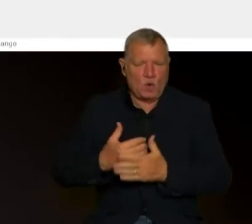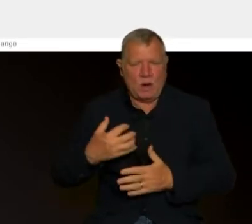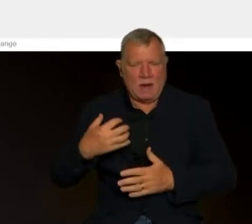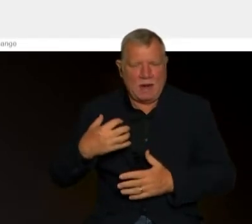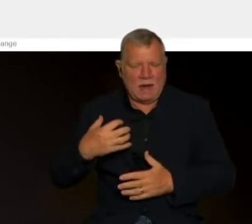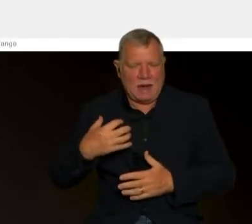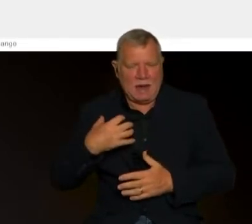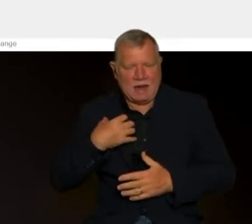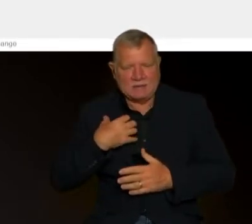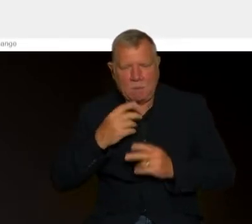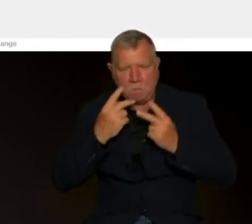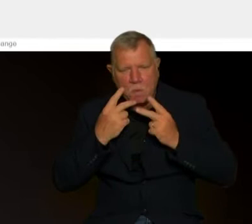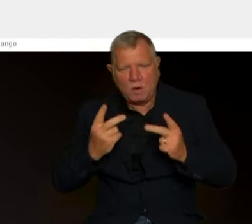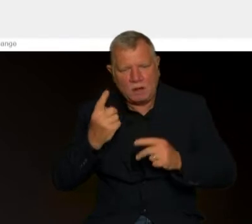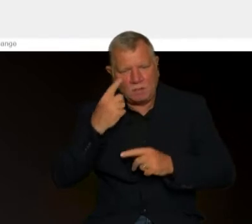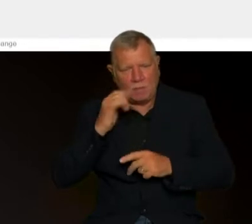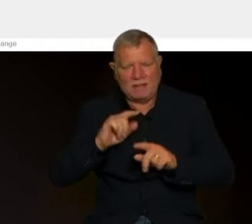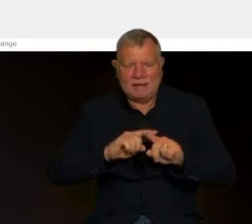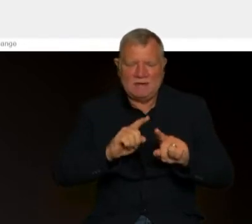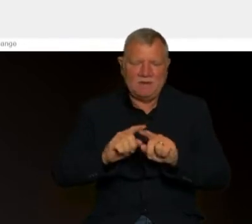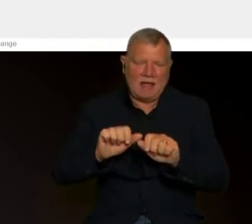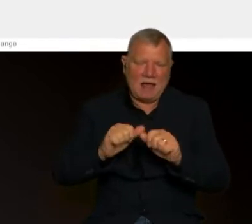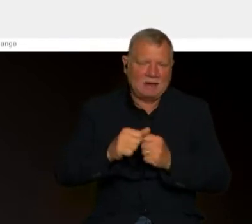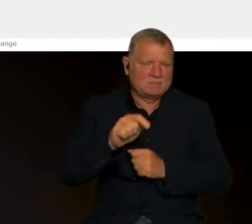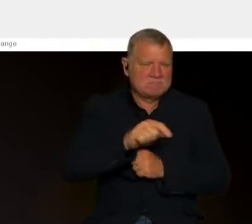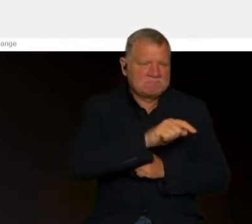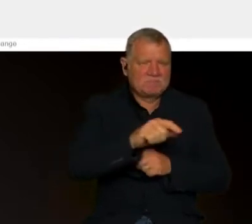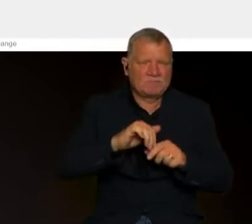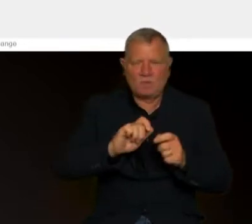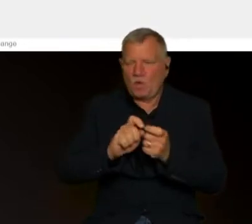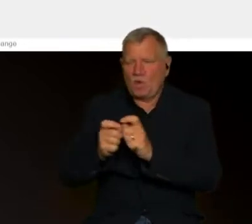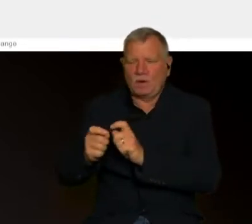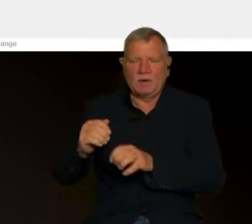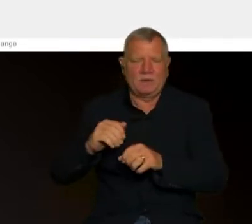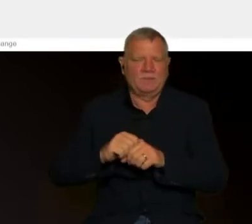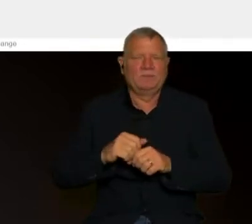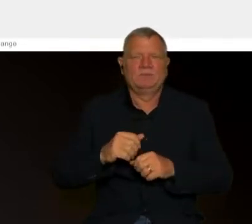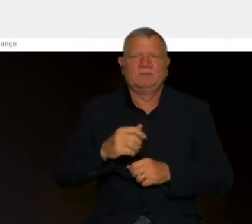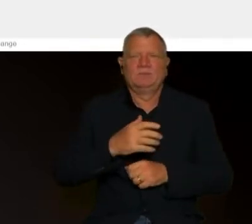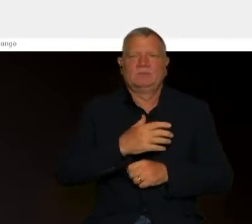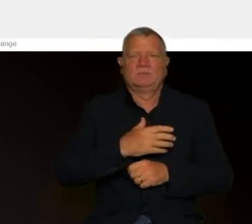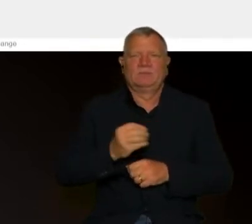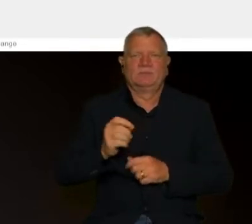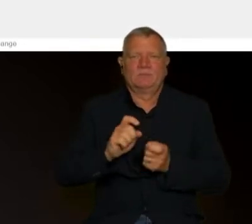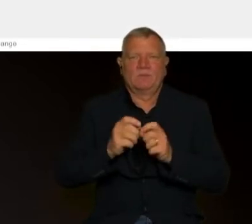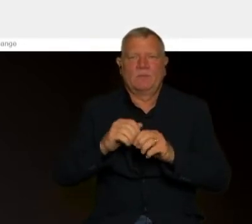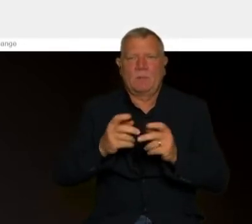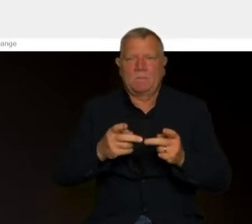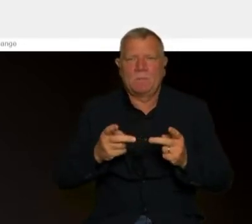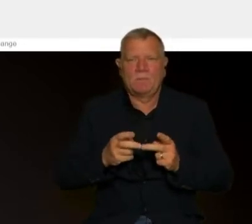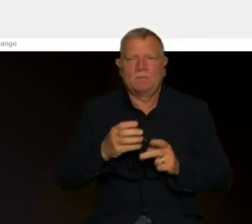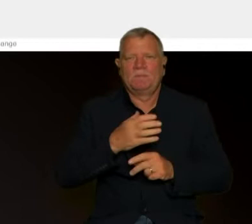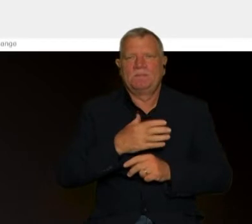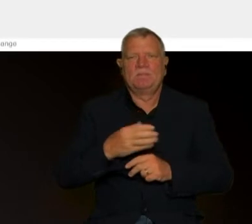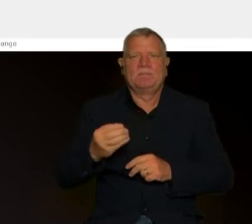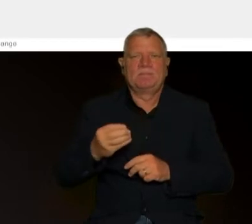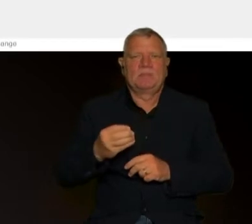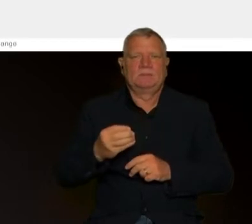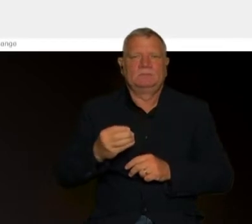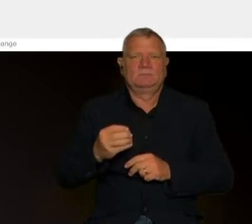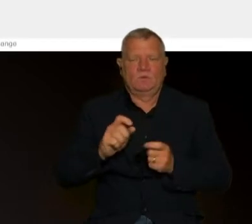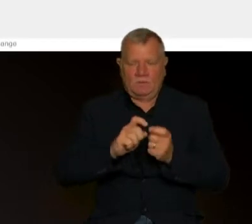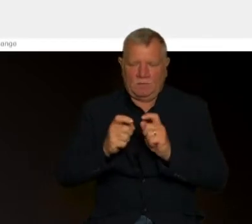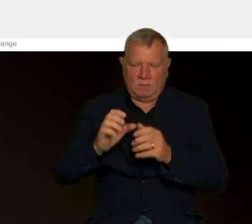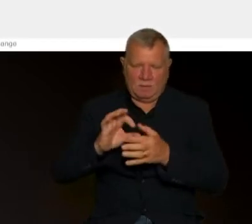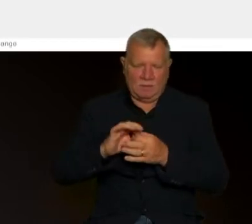continue forward with this and will begin in this public agency to work with the different agencies and their reorganization, restructuring, position